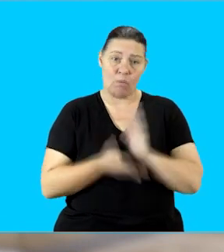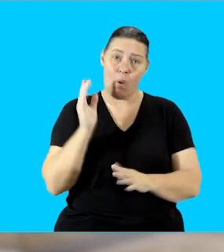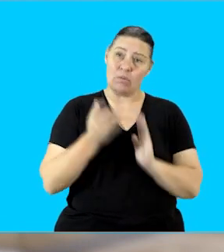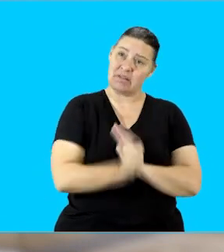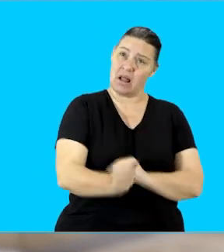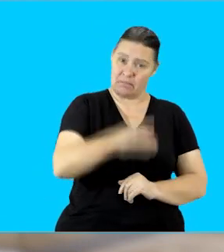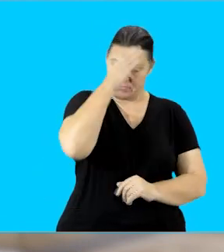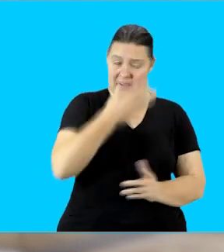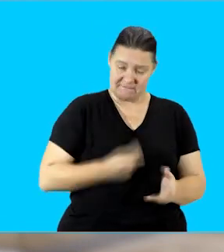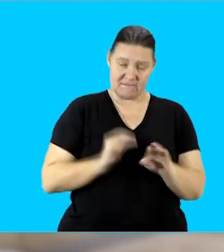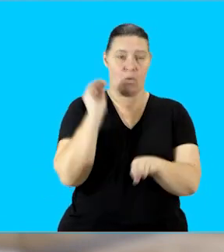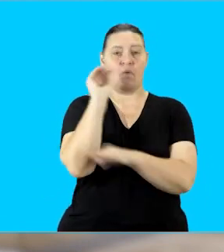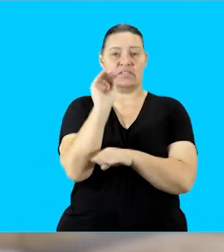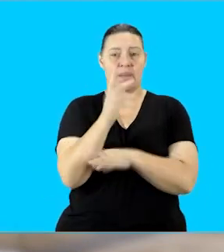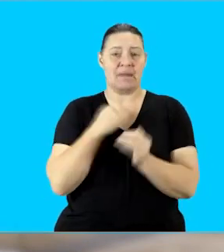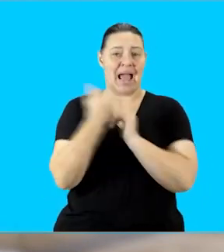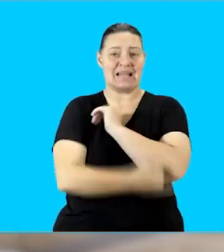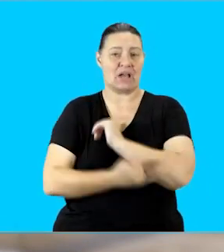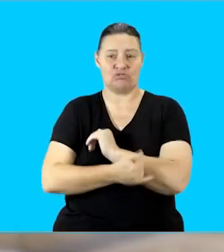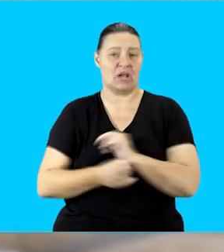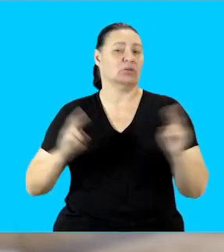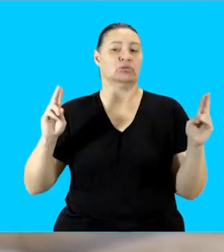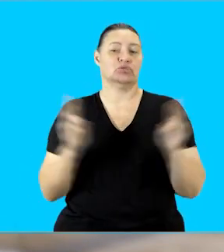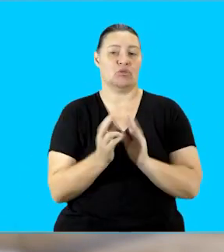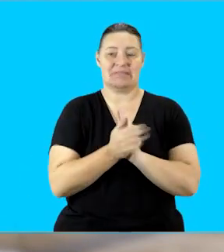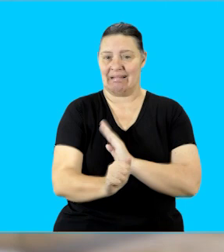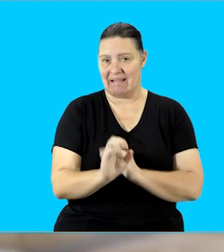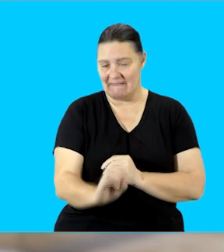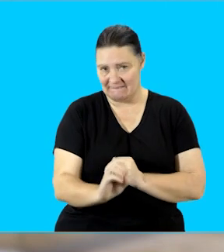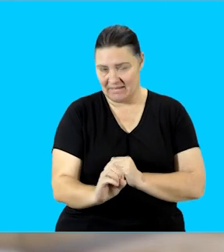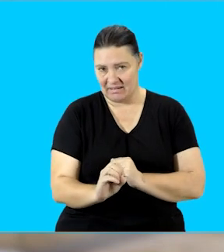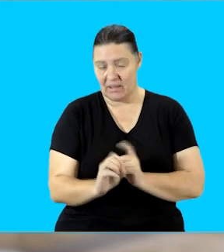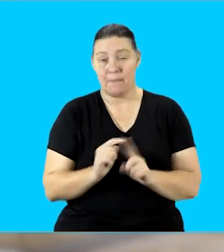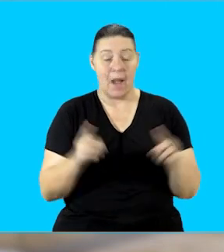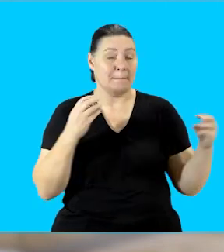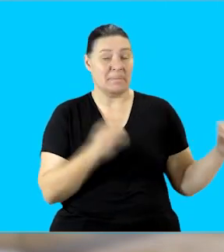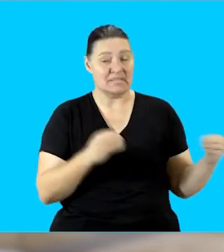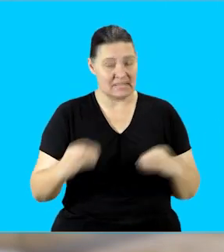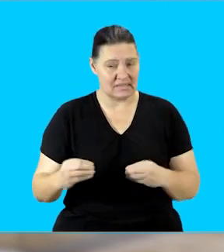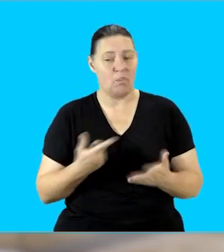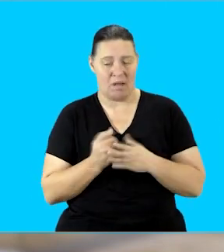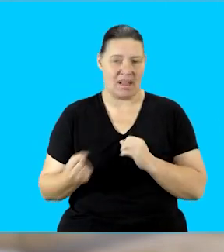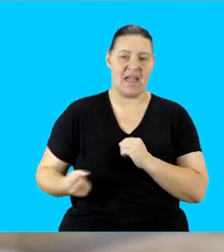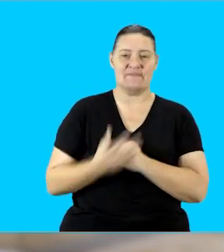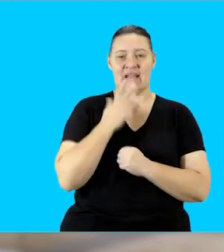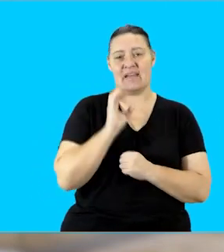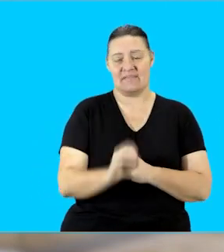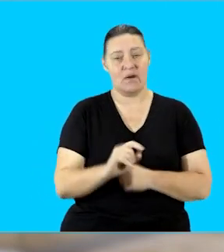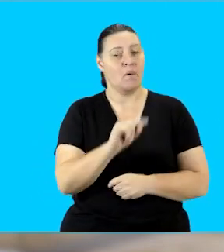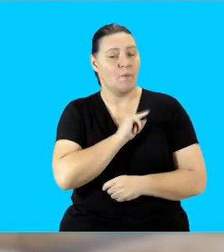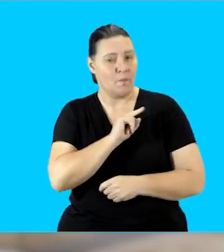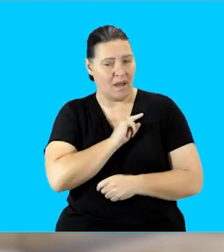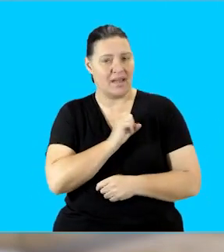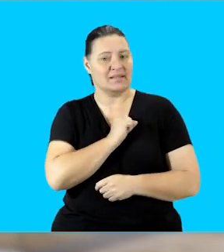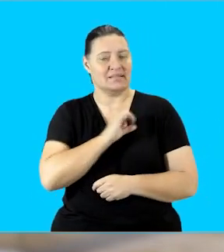that the country will be left with shortage of skills, whereby as businesses we will be affected because we'll be having employees with lack